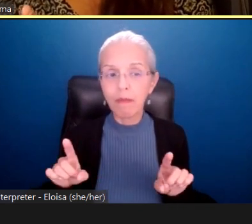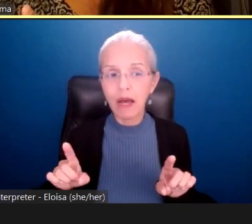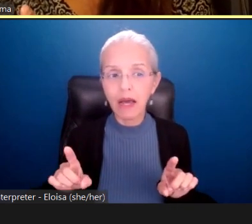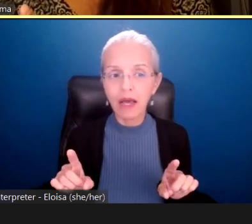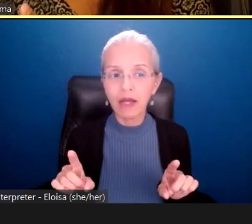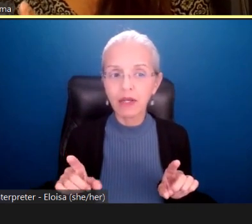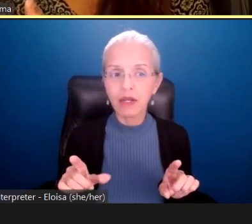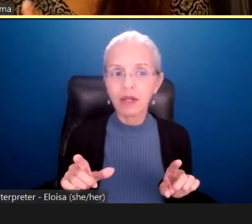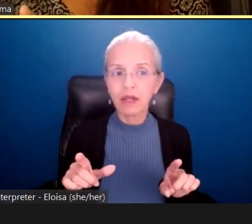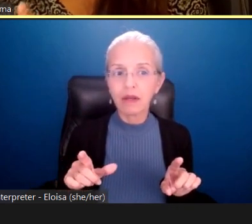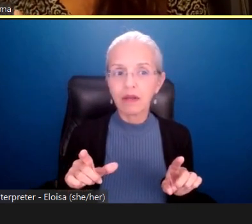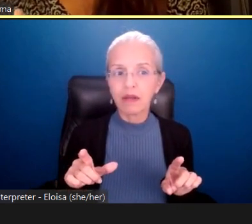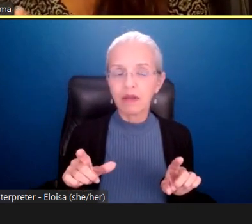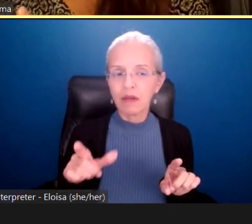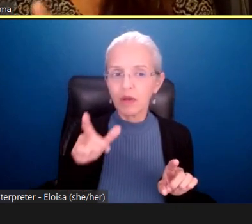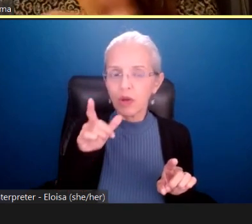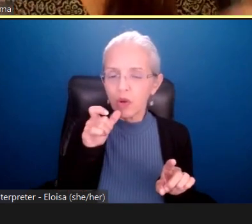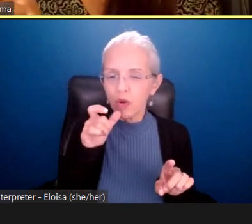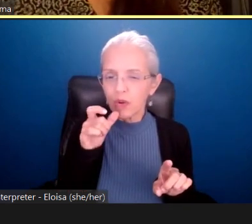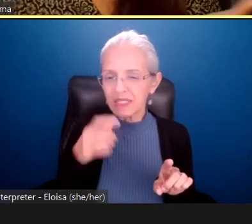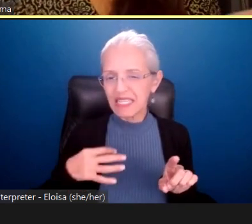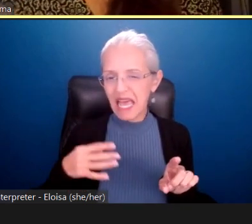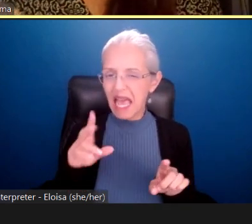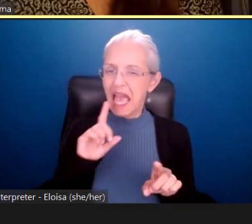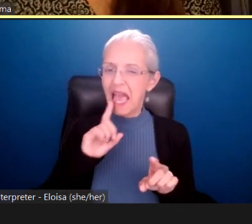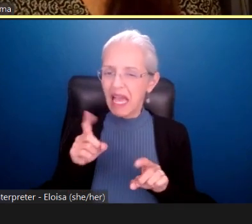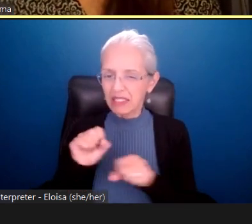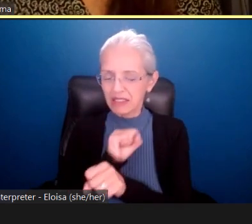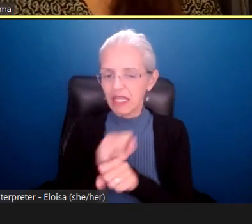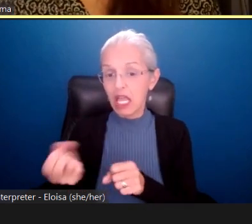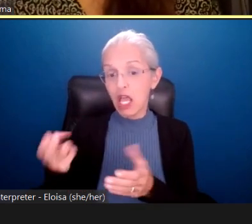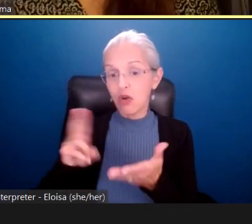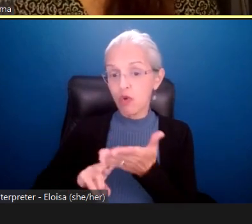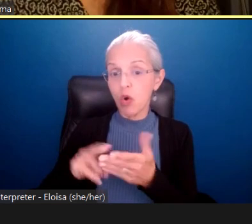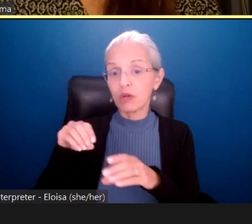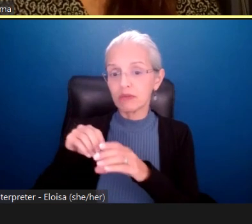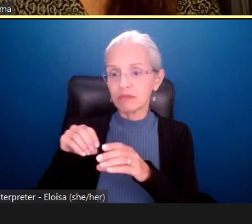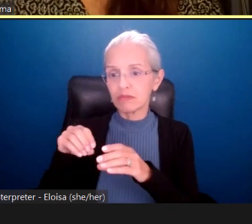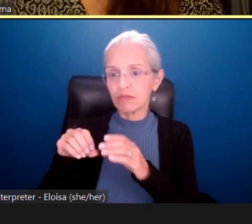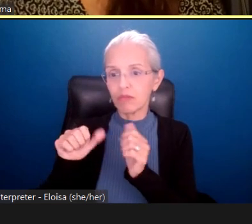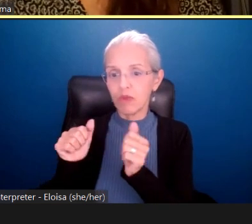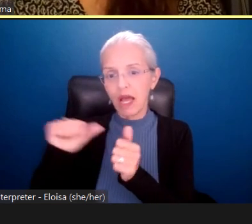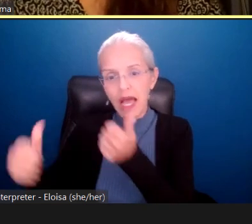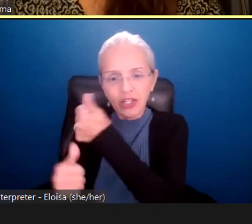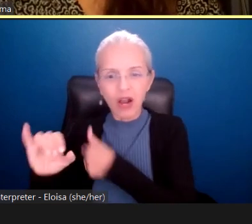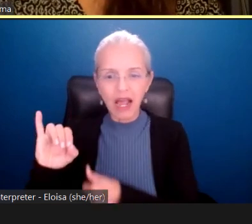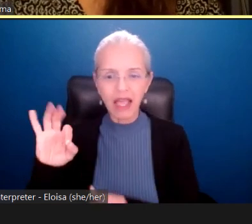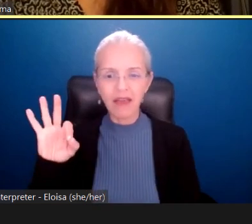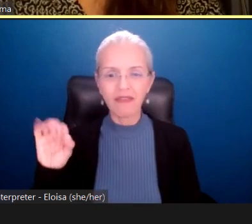in IFSP Part C. So that will be some difference in the data.